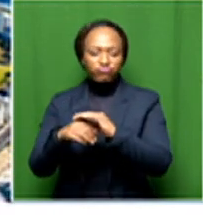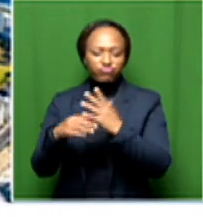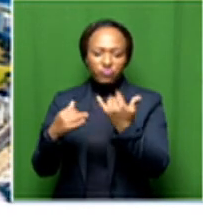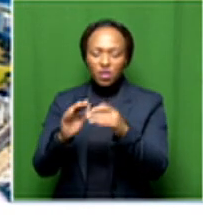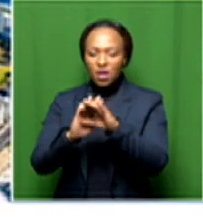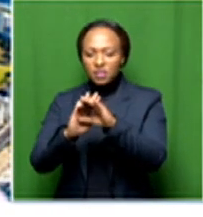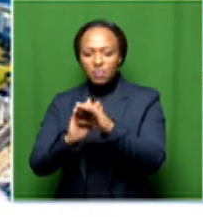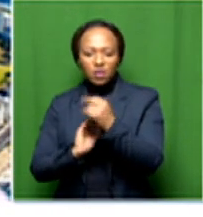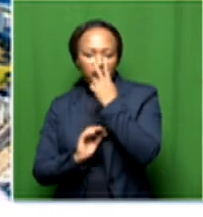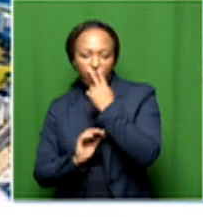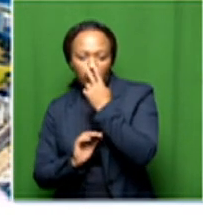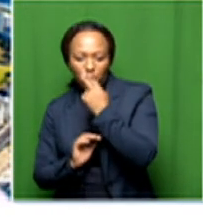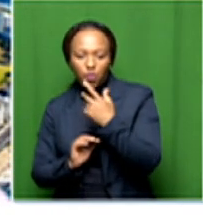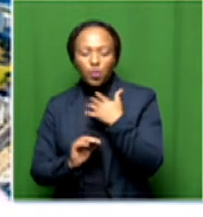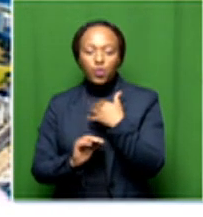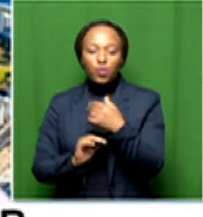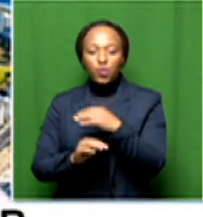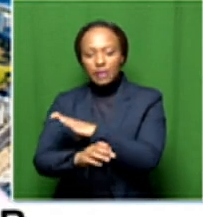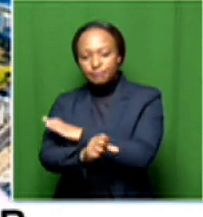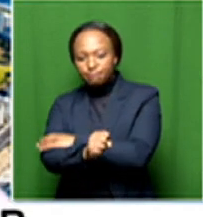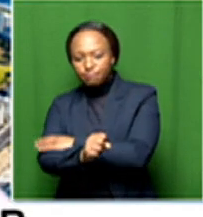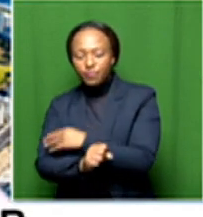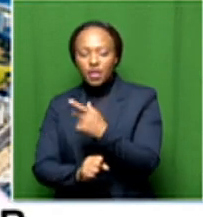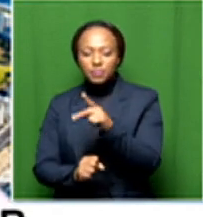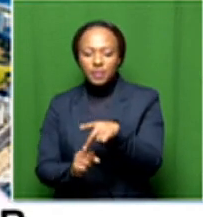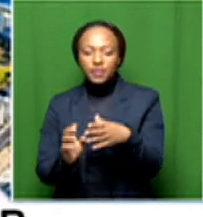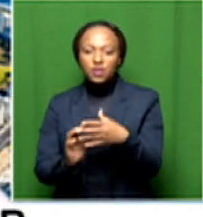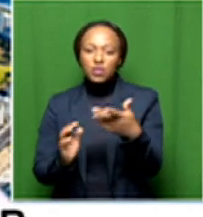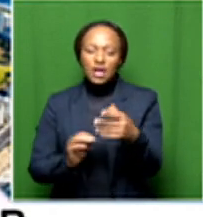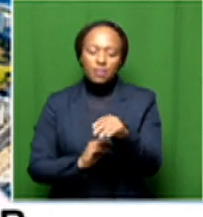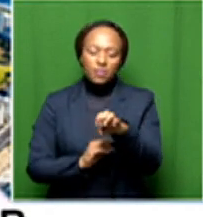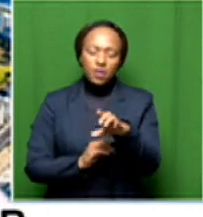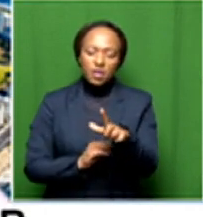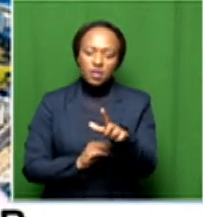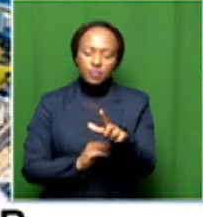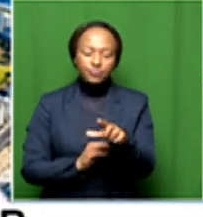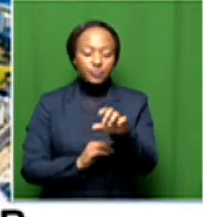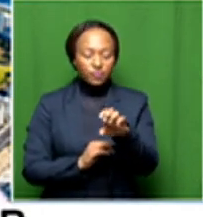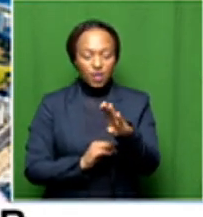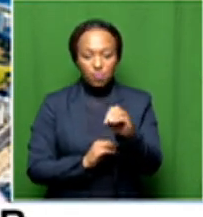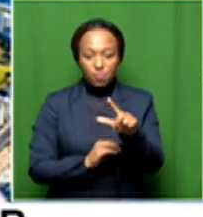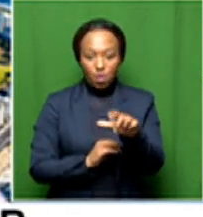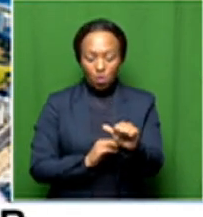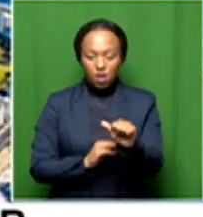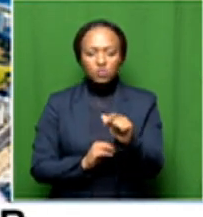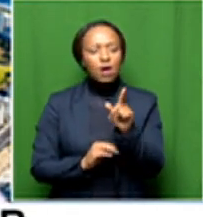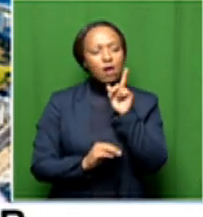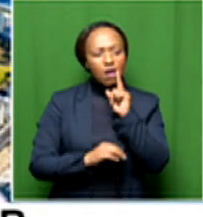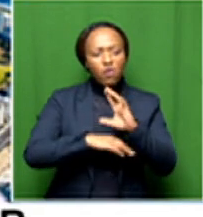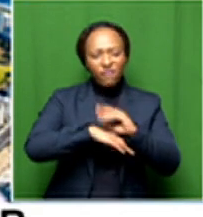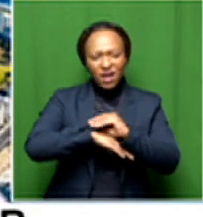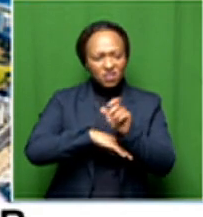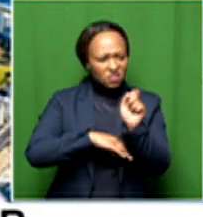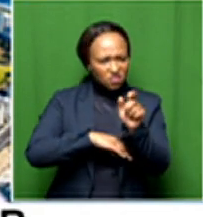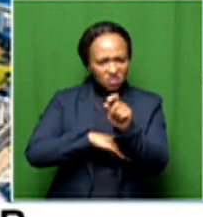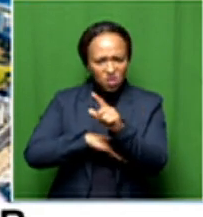example, influenza, hepatitis C, Ebola, where it's shown some favorable effects. And it just turns out that those viruses are